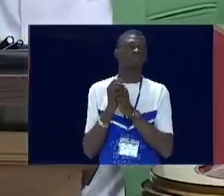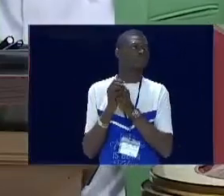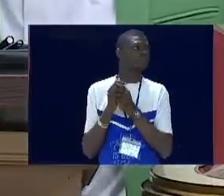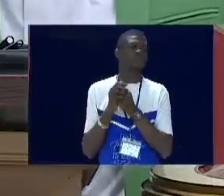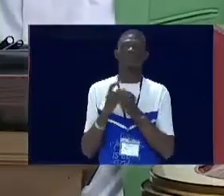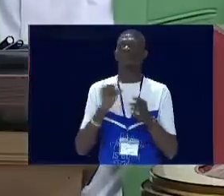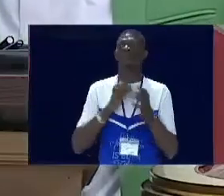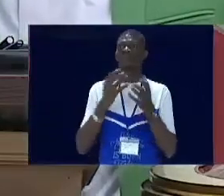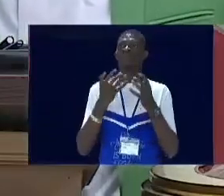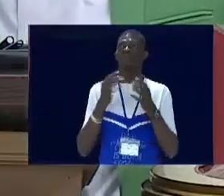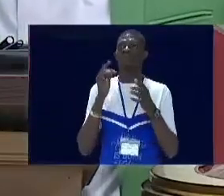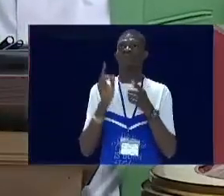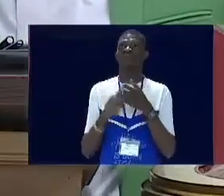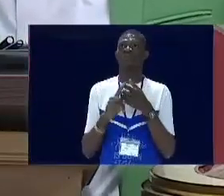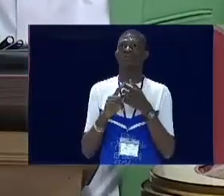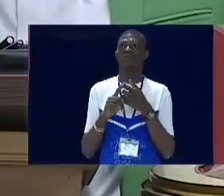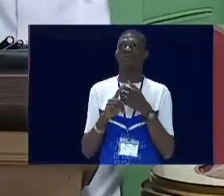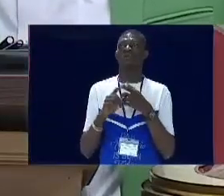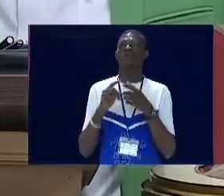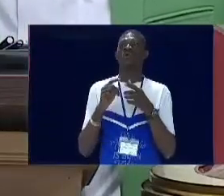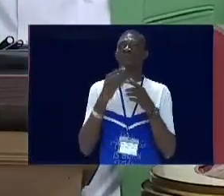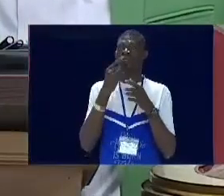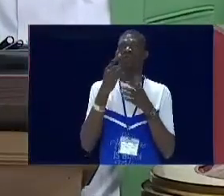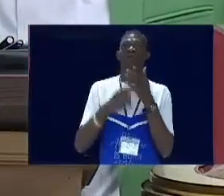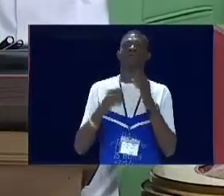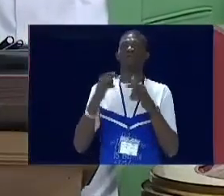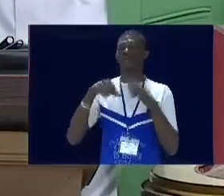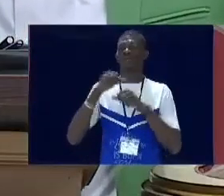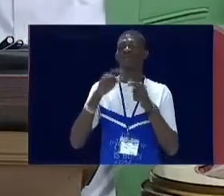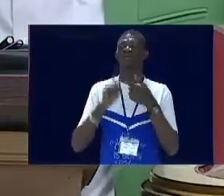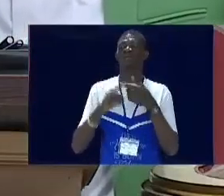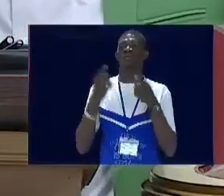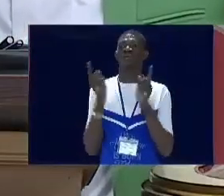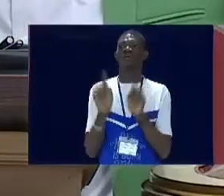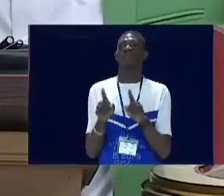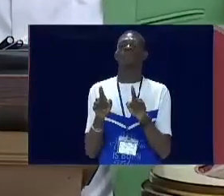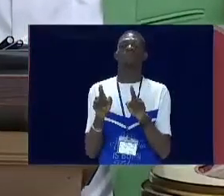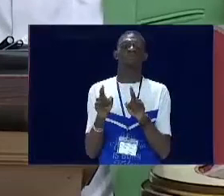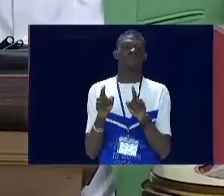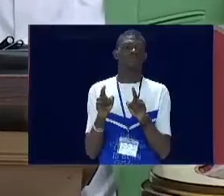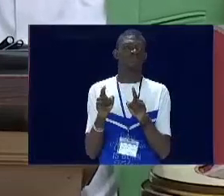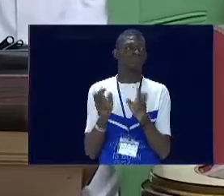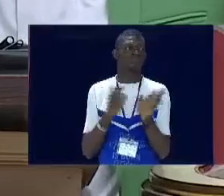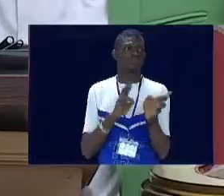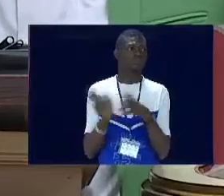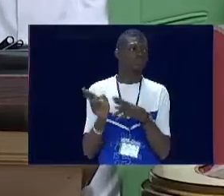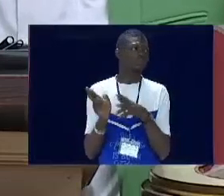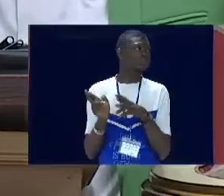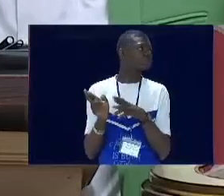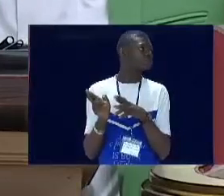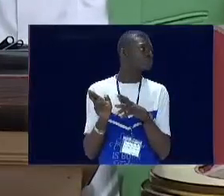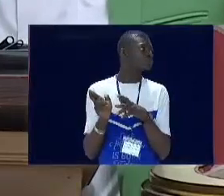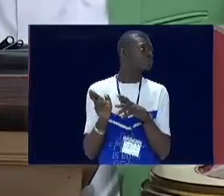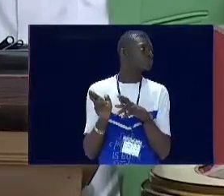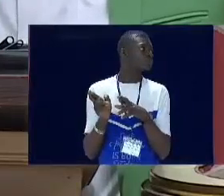I want to prepare you for what is about to happen. Mo wa fe ke gbaradi fun ohun to fe sele o.